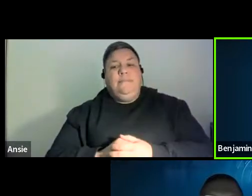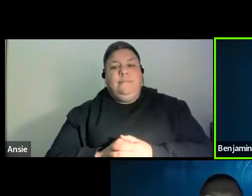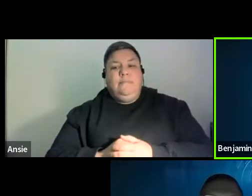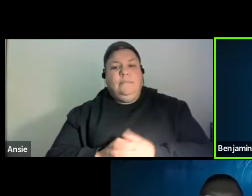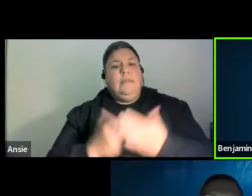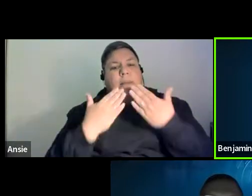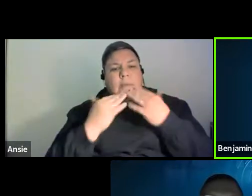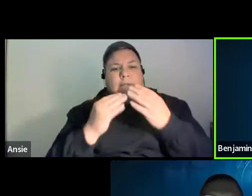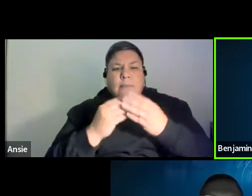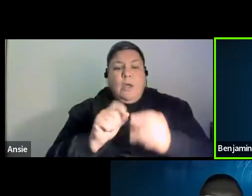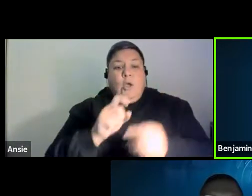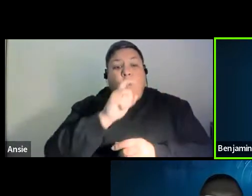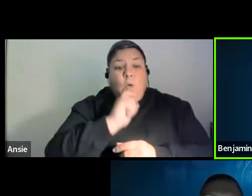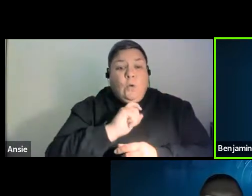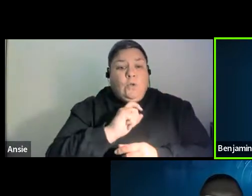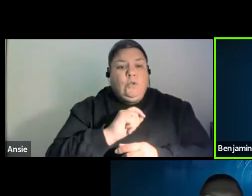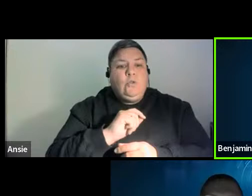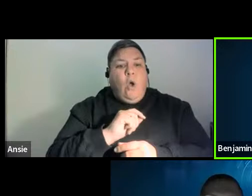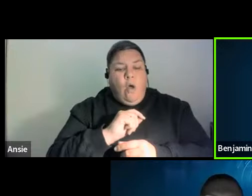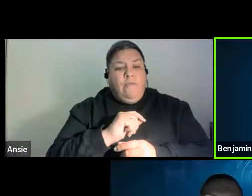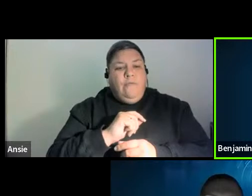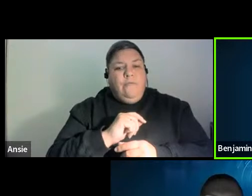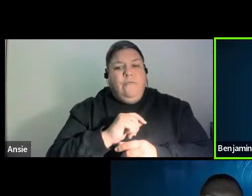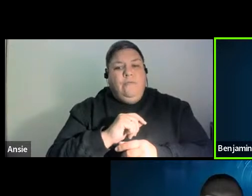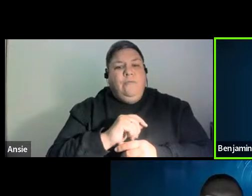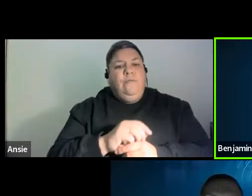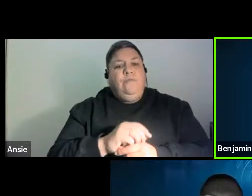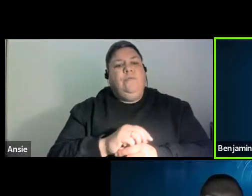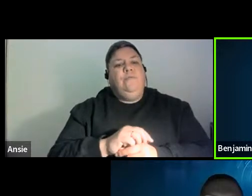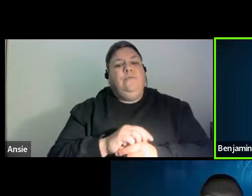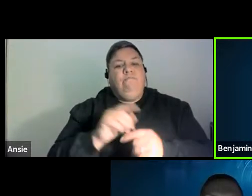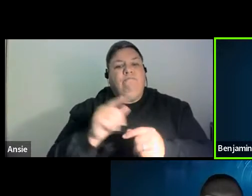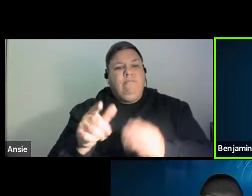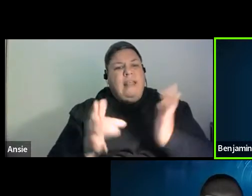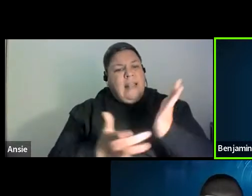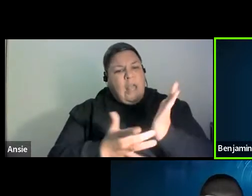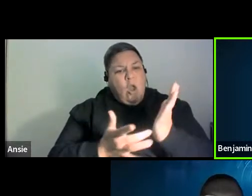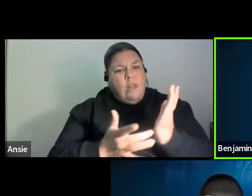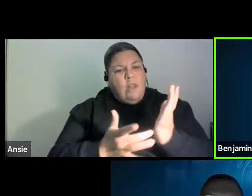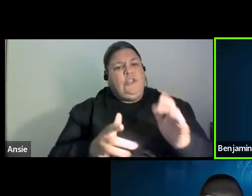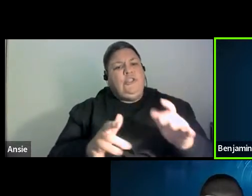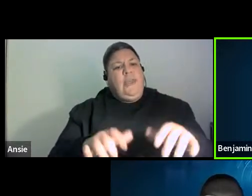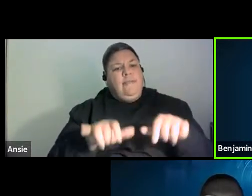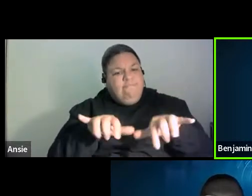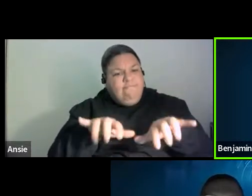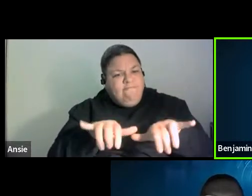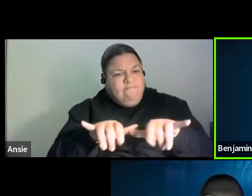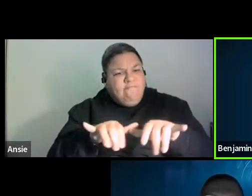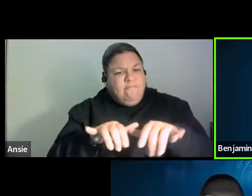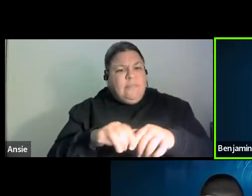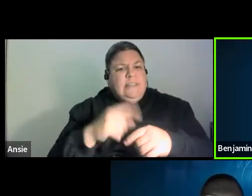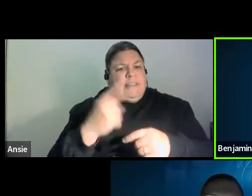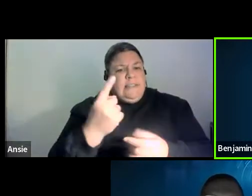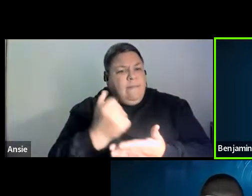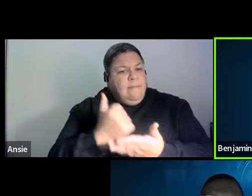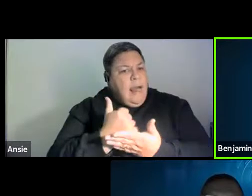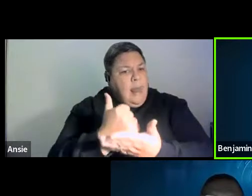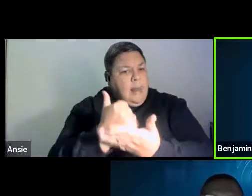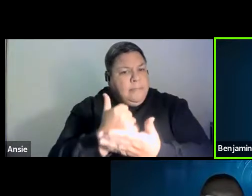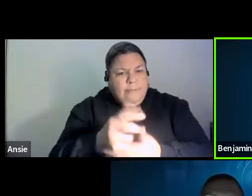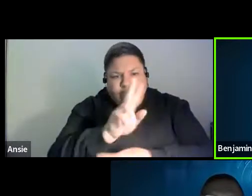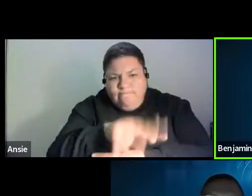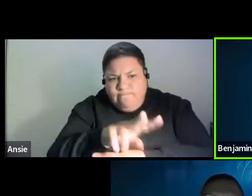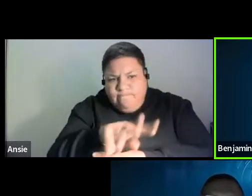please make use of the digital channels. These are self-help channels as far as possible. Make use of these